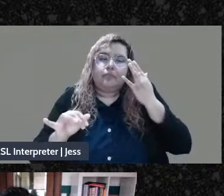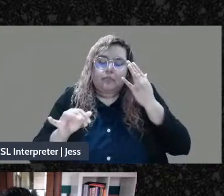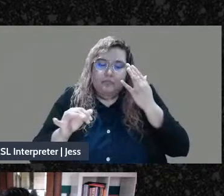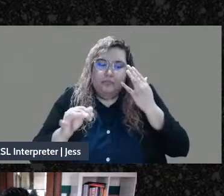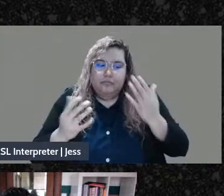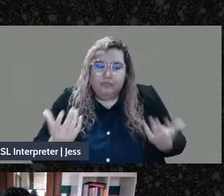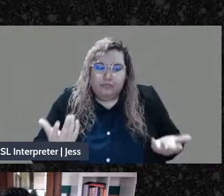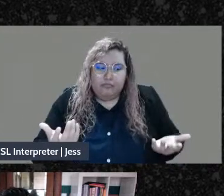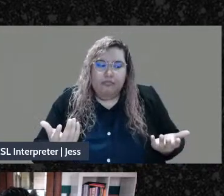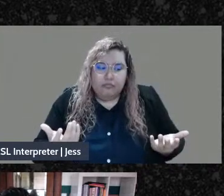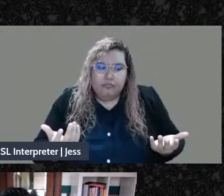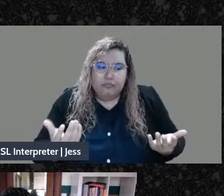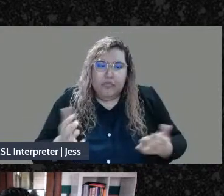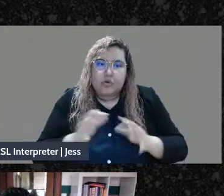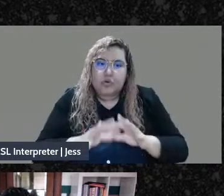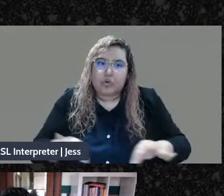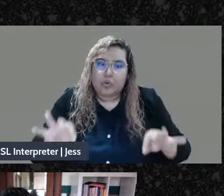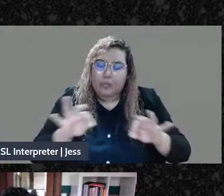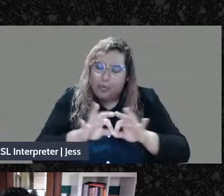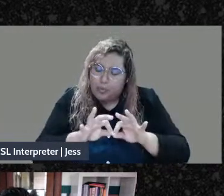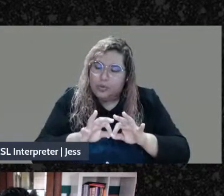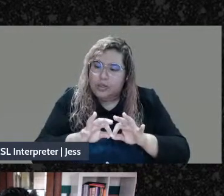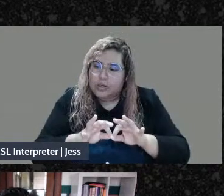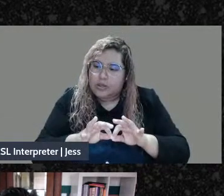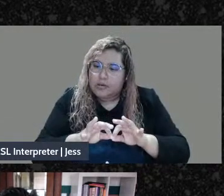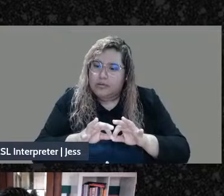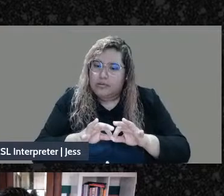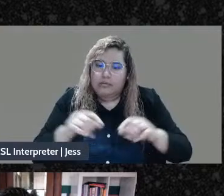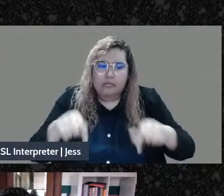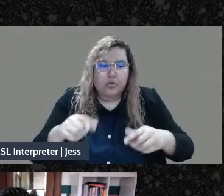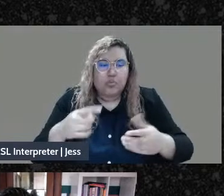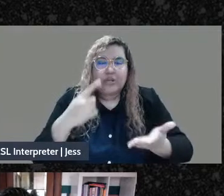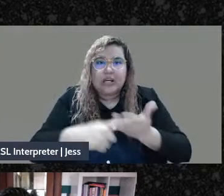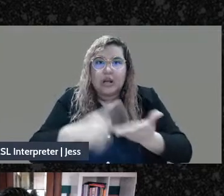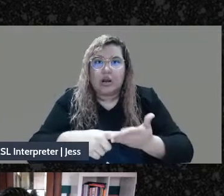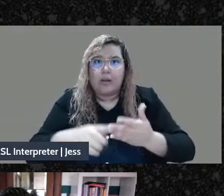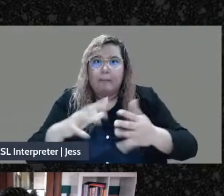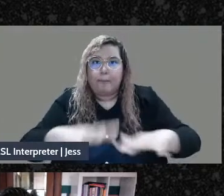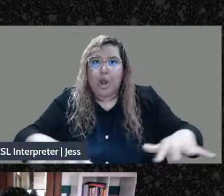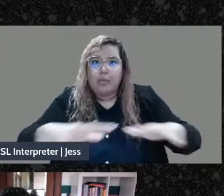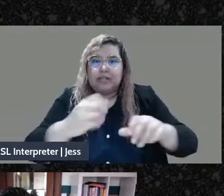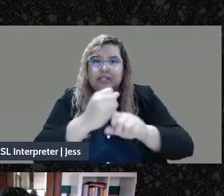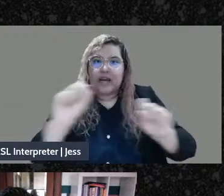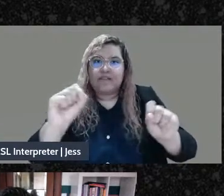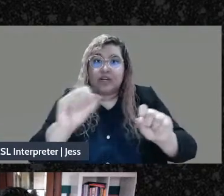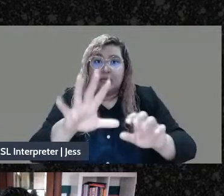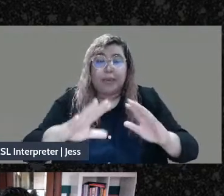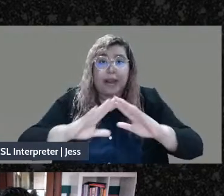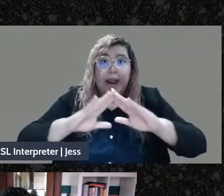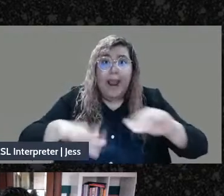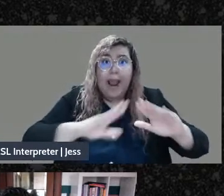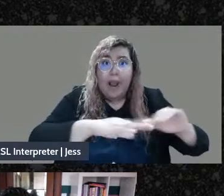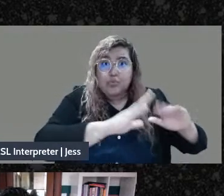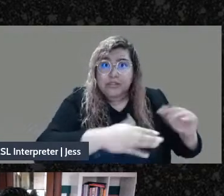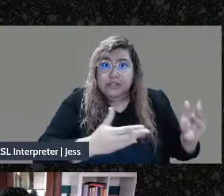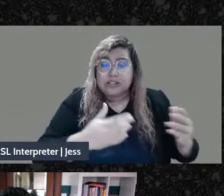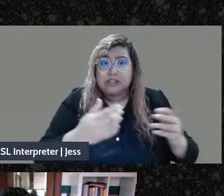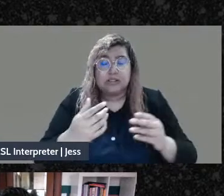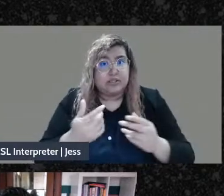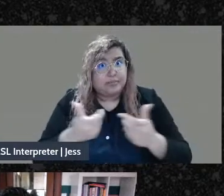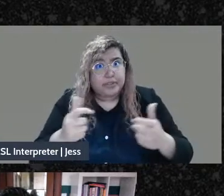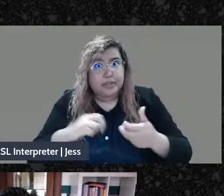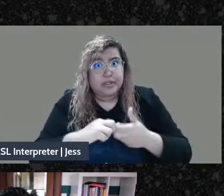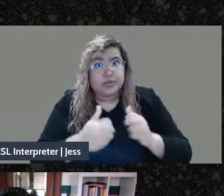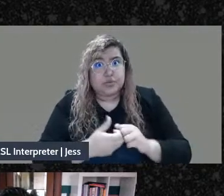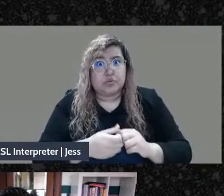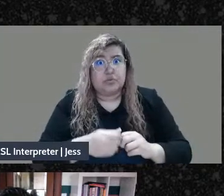where we have been talking about public safety, but also housing is a huge issue. And connecting, as Andrea said,